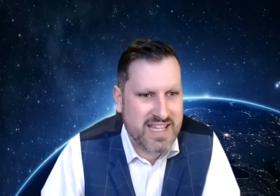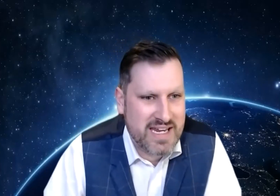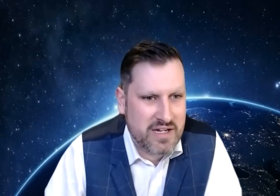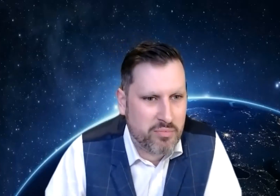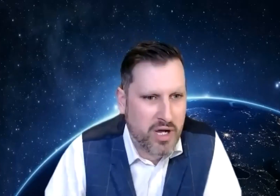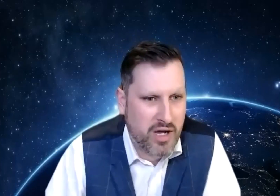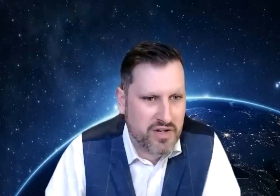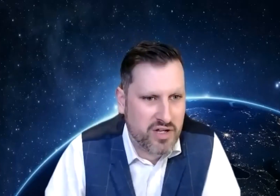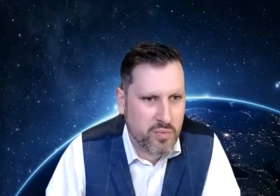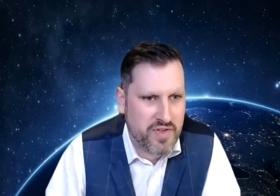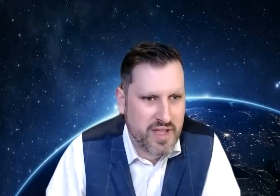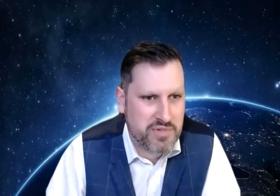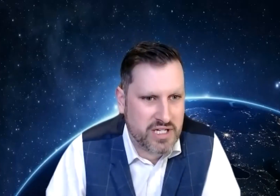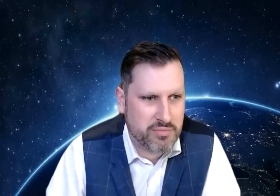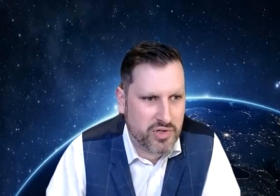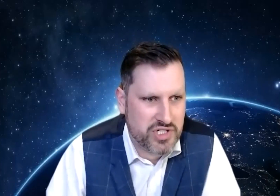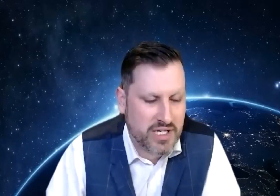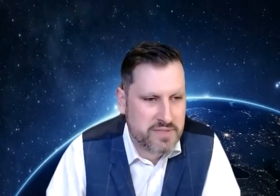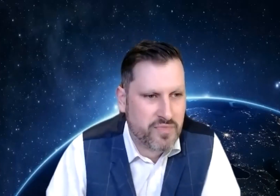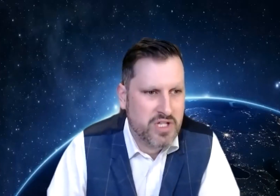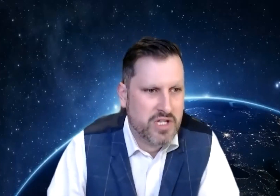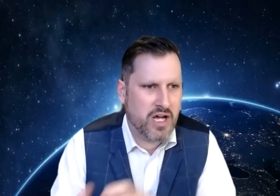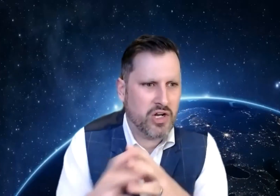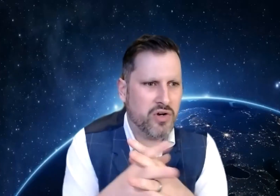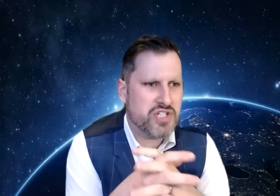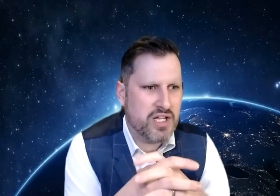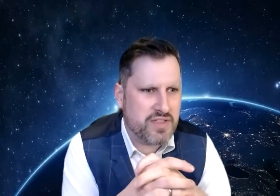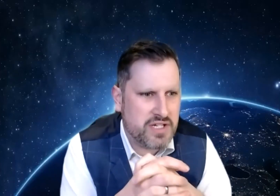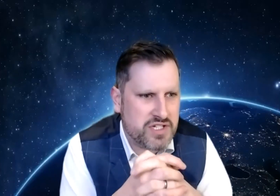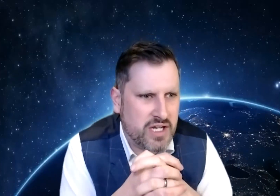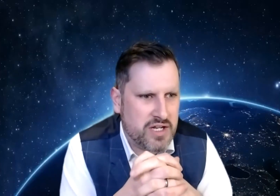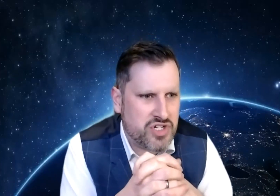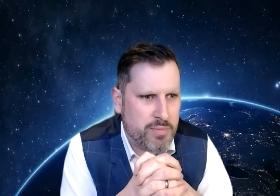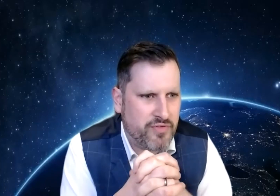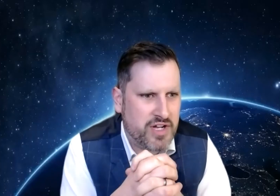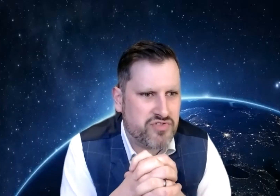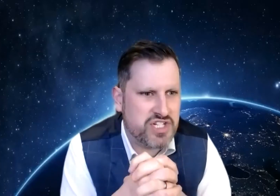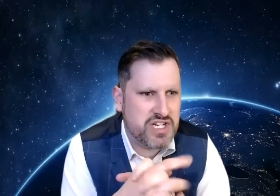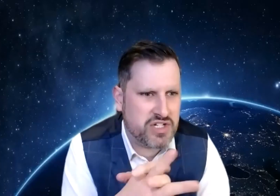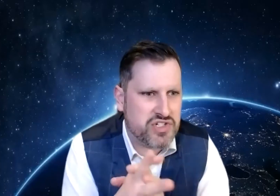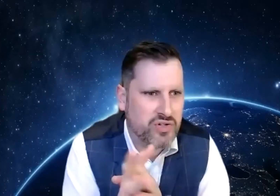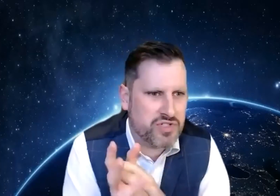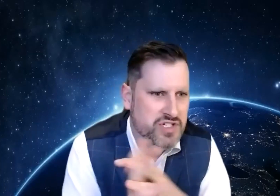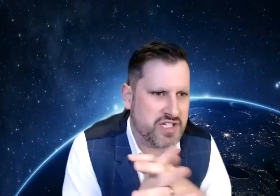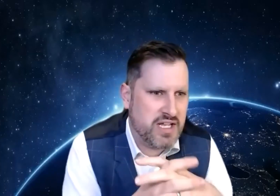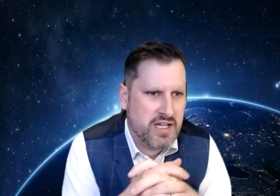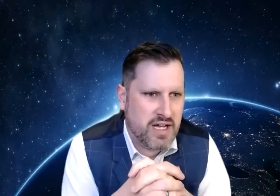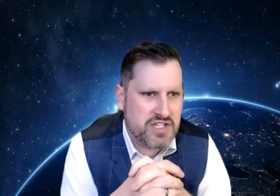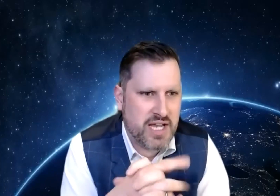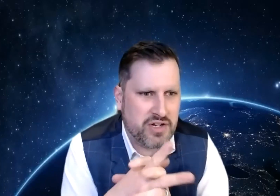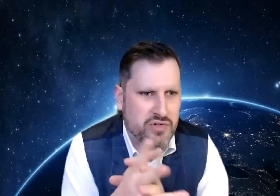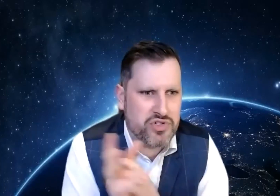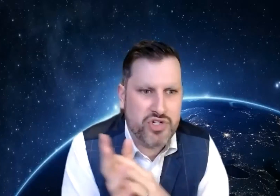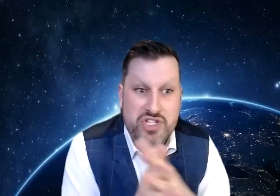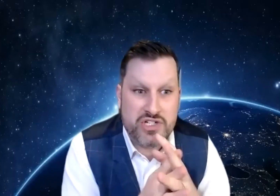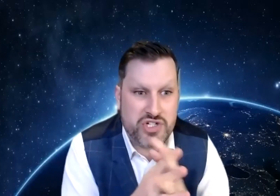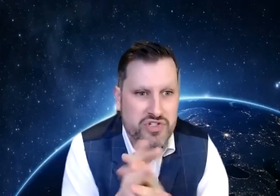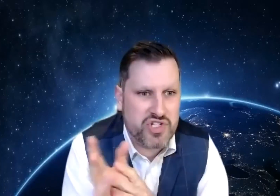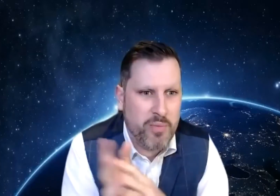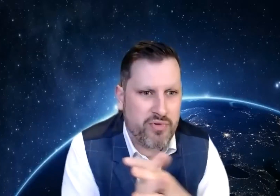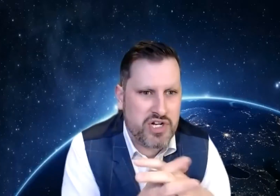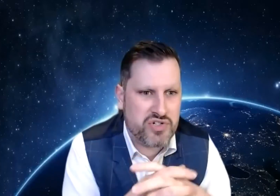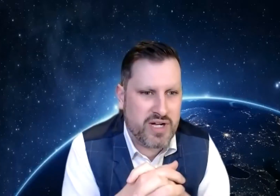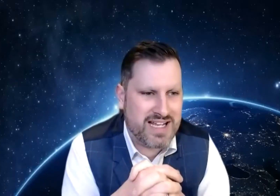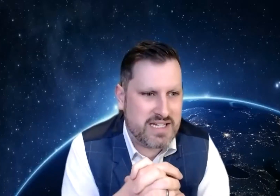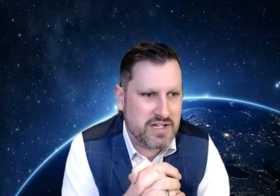are a keen partner within that particular project. Alongside this, Tommy provides strategic consultancy and technical due diligence